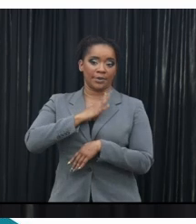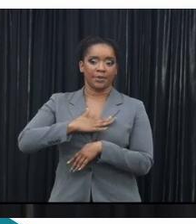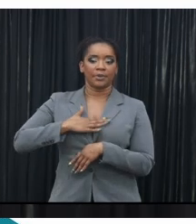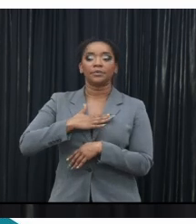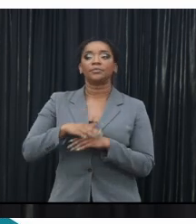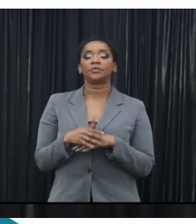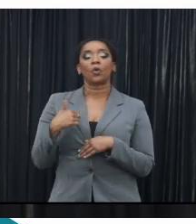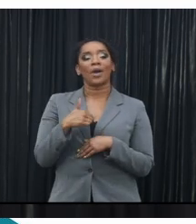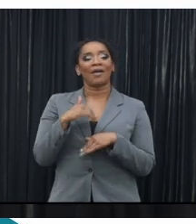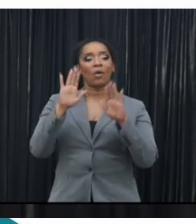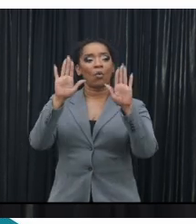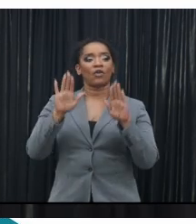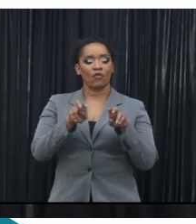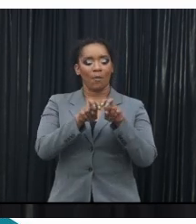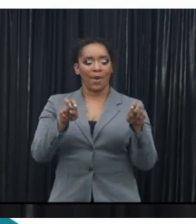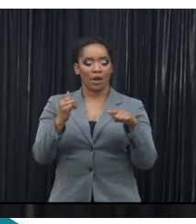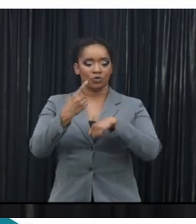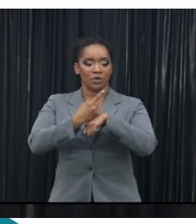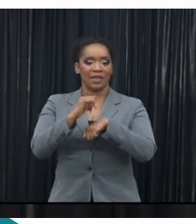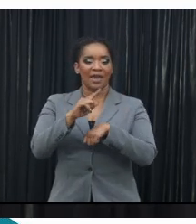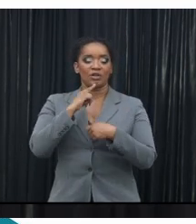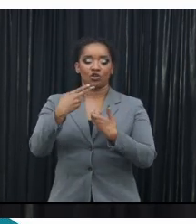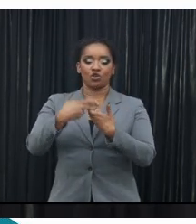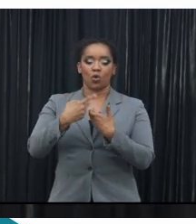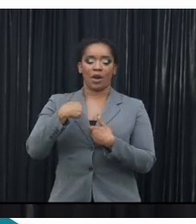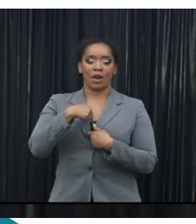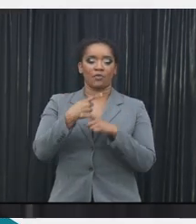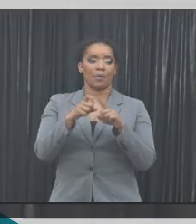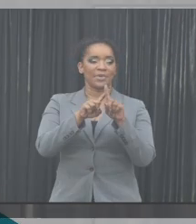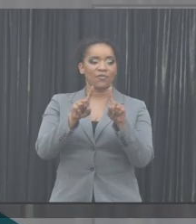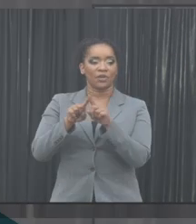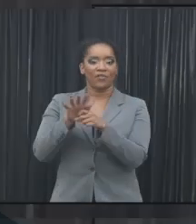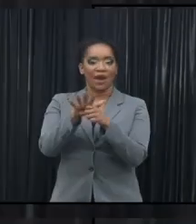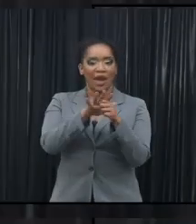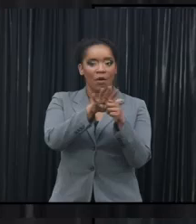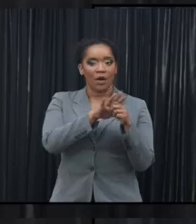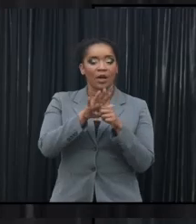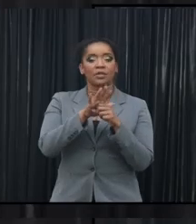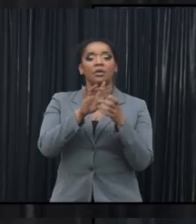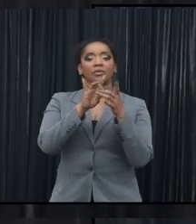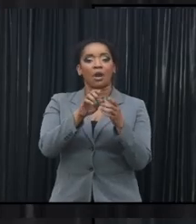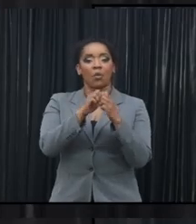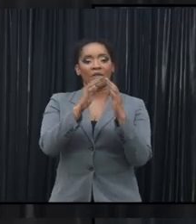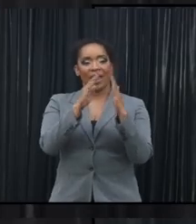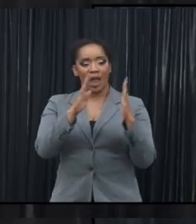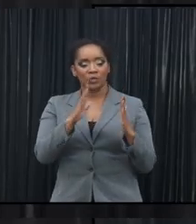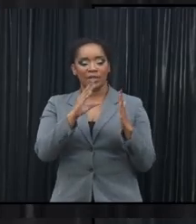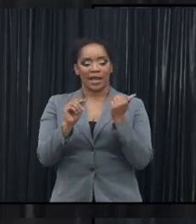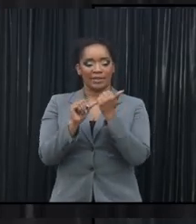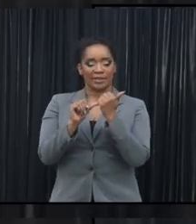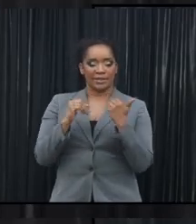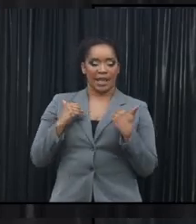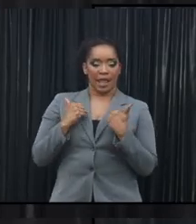We have a wonderful panel today that has joined us from many areas of when we talk about fair housing and assistance animals, because